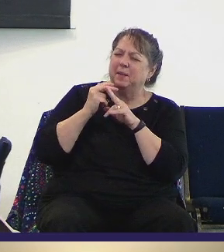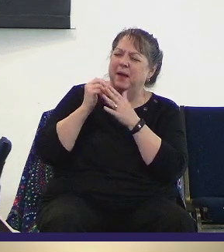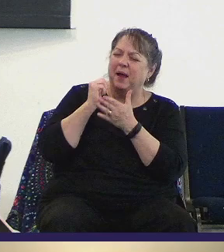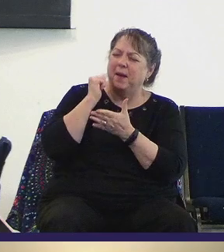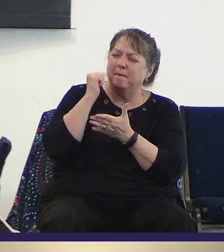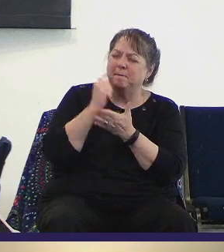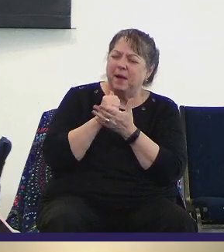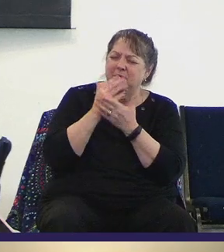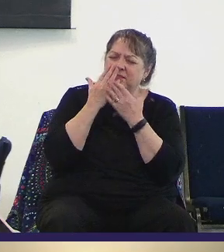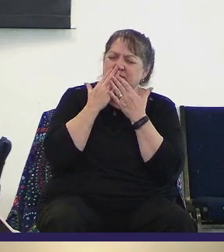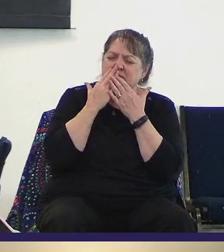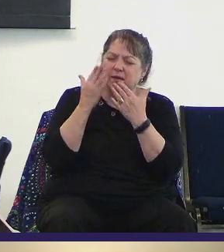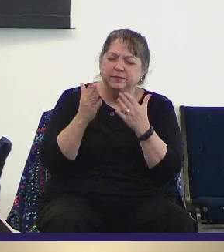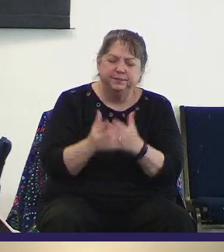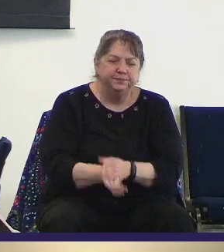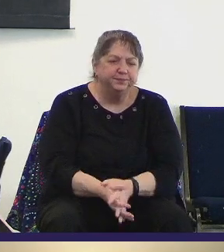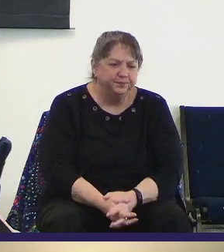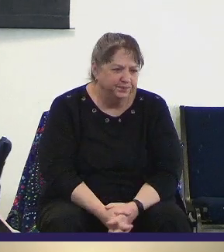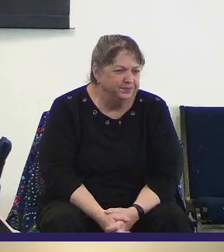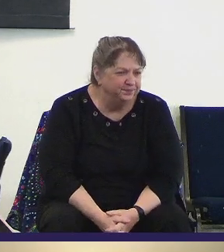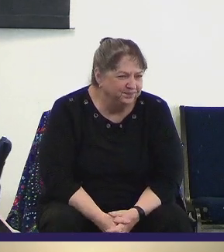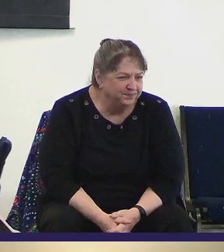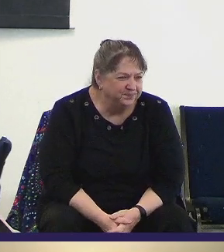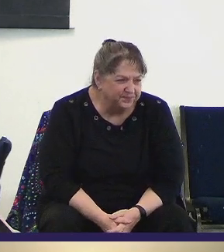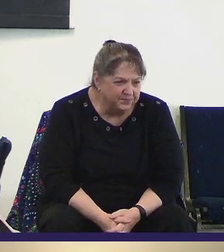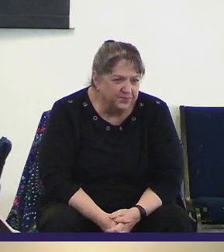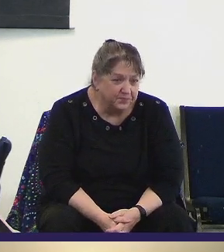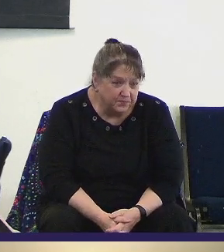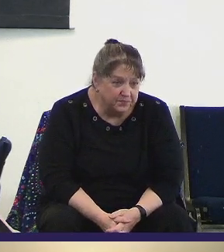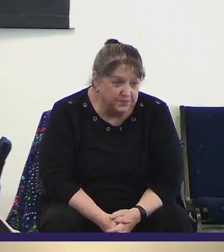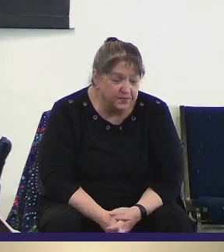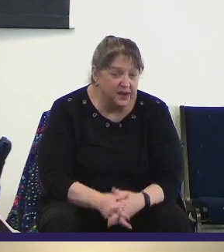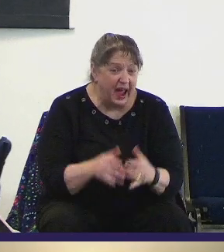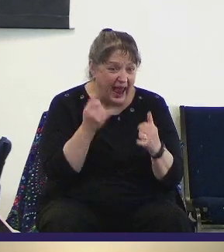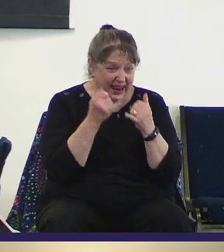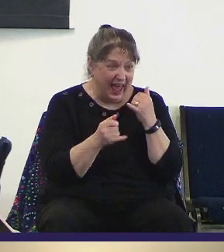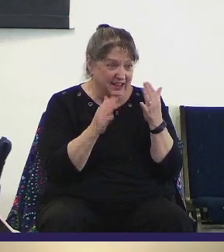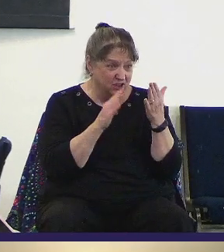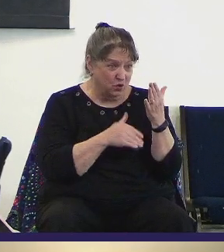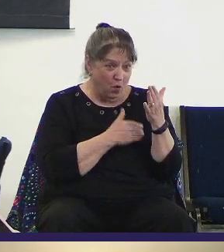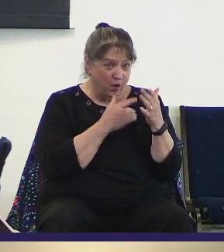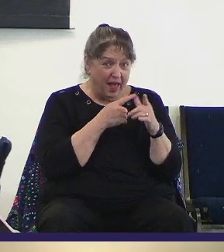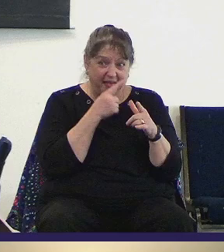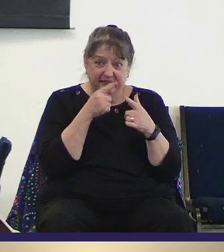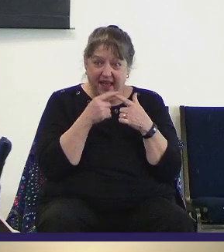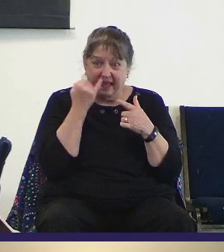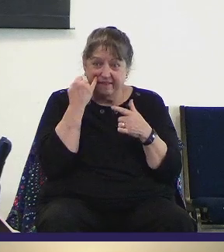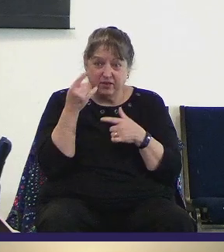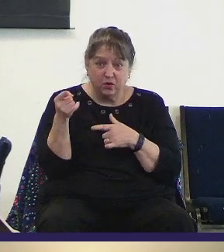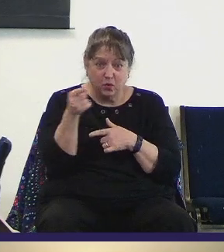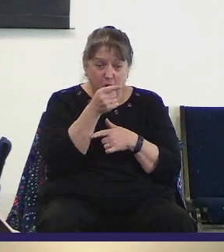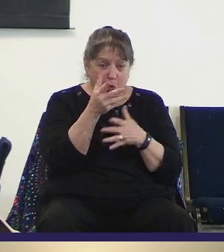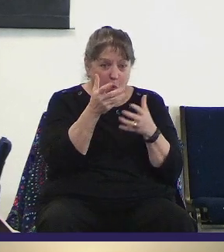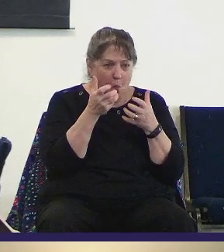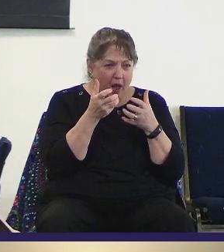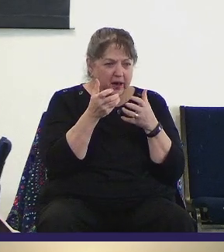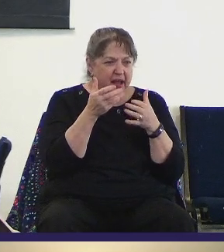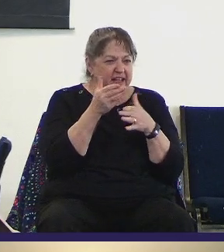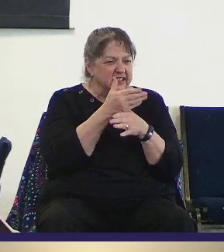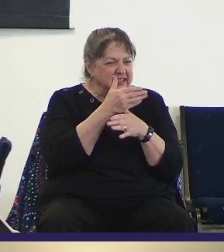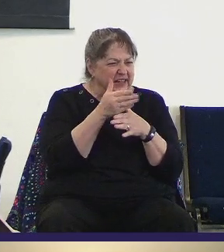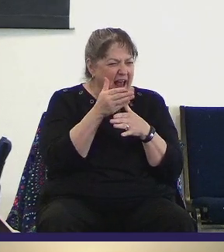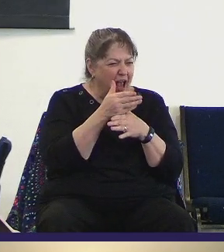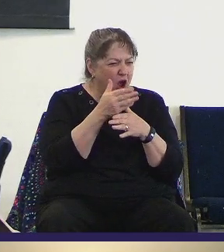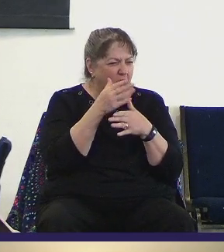Amen. Amen. Amen. We'll have our closing song, and then we'll take a few moments if anyone has a testimony he